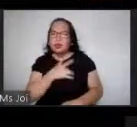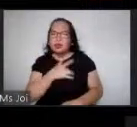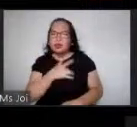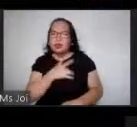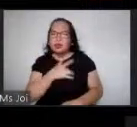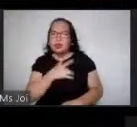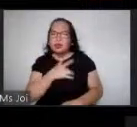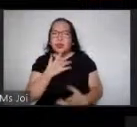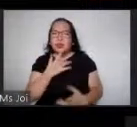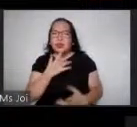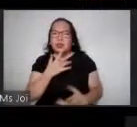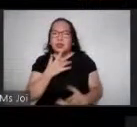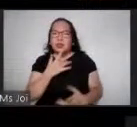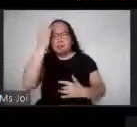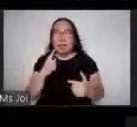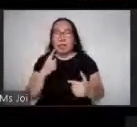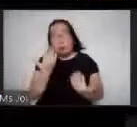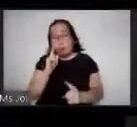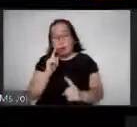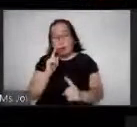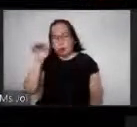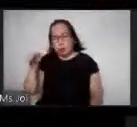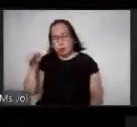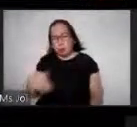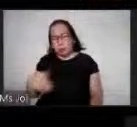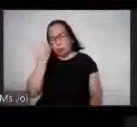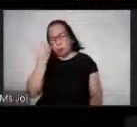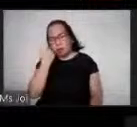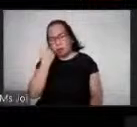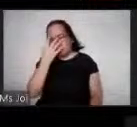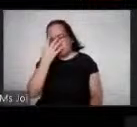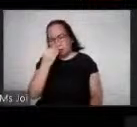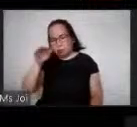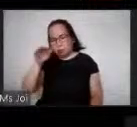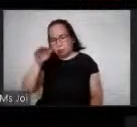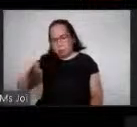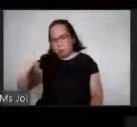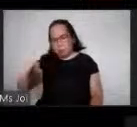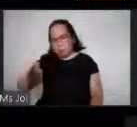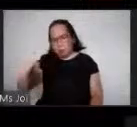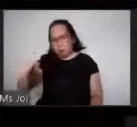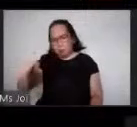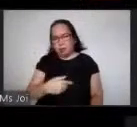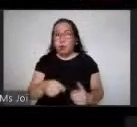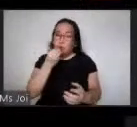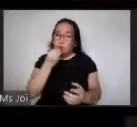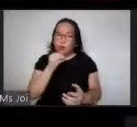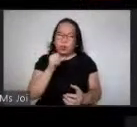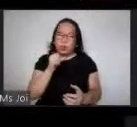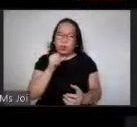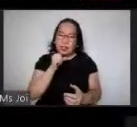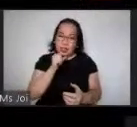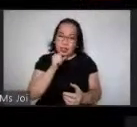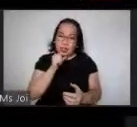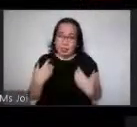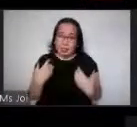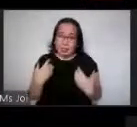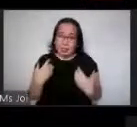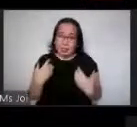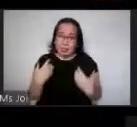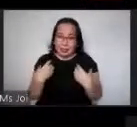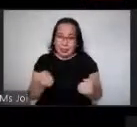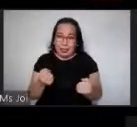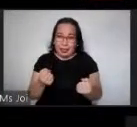So nagpuyat siya not so healthy foods, which are okay once in a while. There are long-term effects.